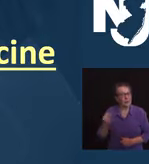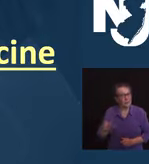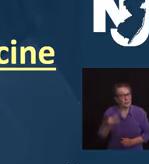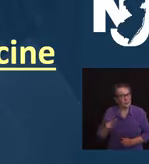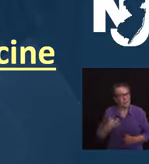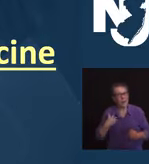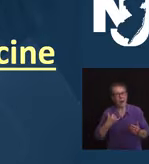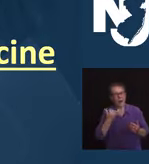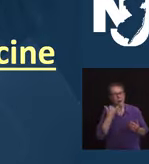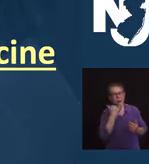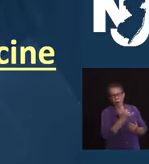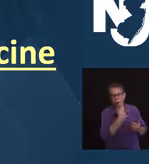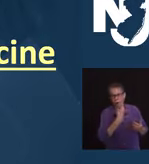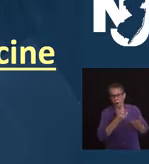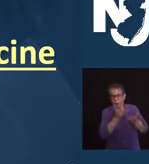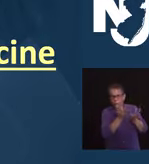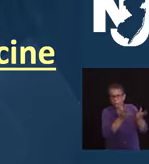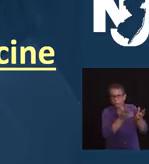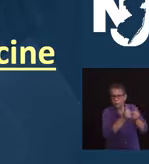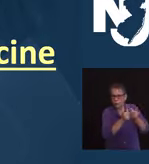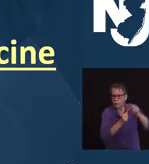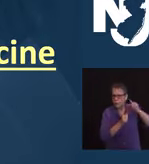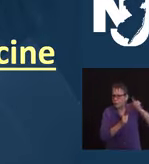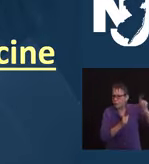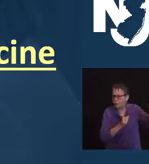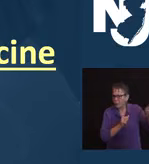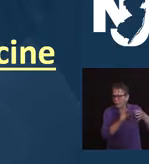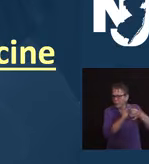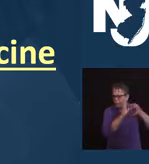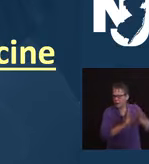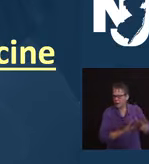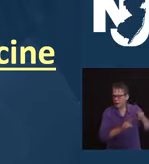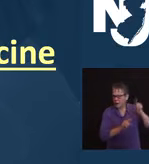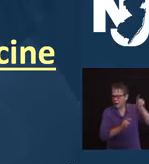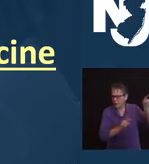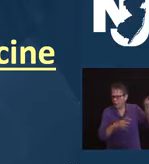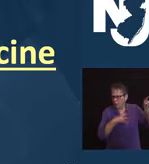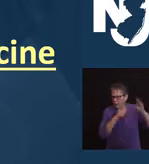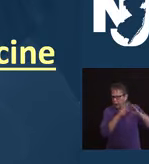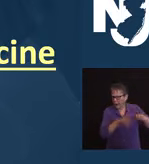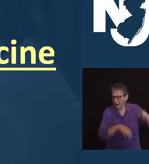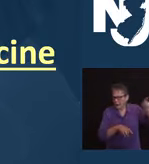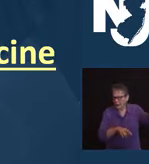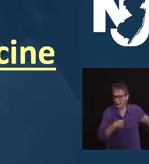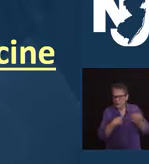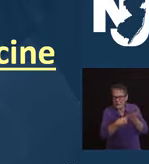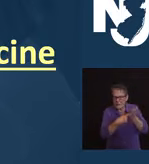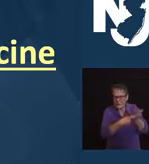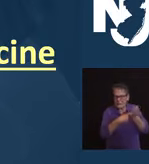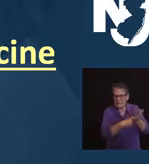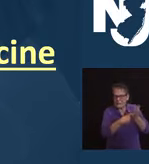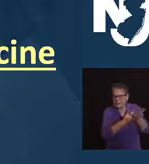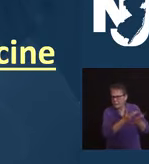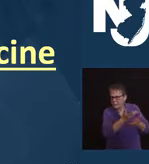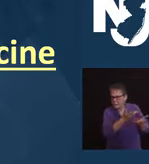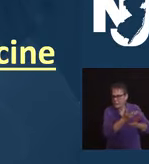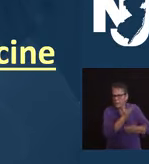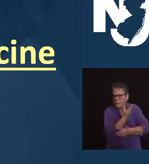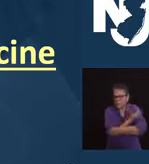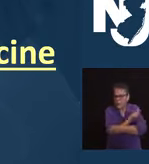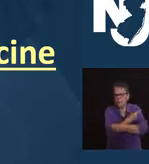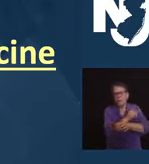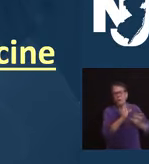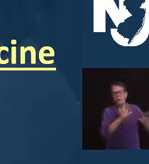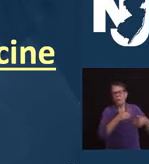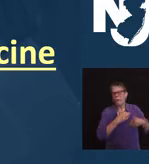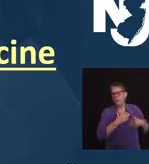Jeff Zients. We went through vaccine supplies, especially, and I want to thank Jeff and his team for their great